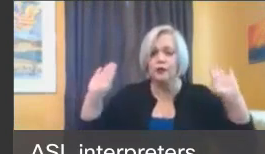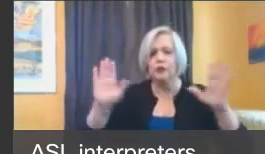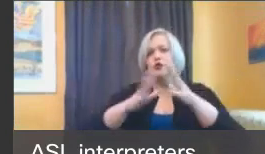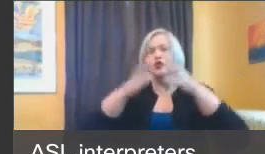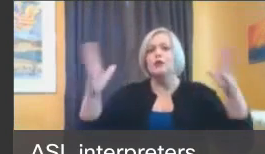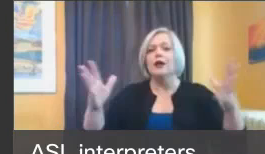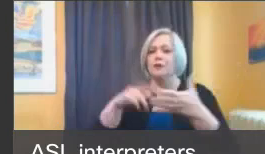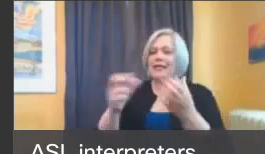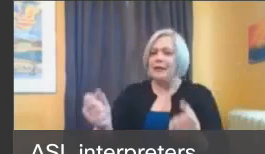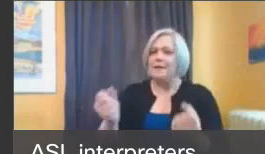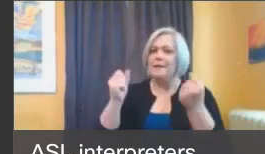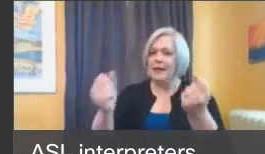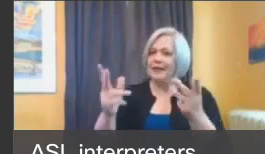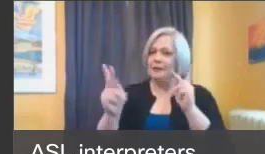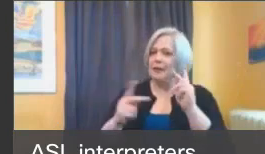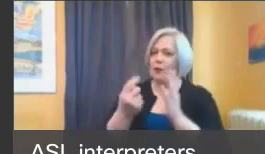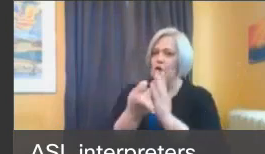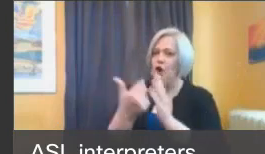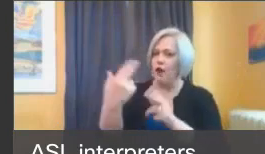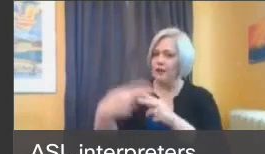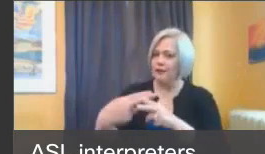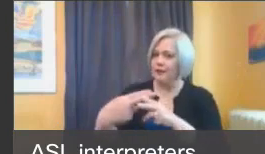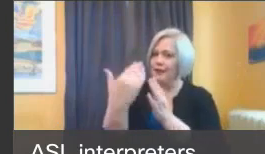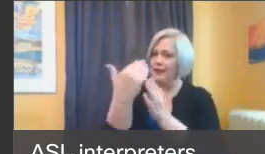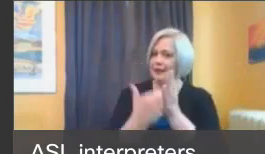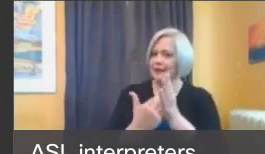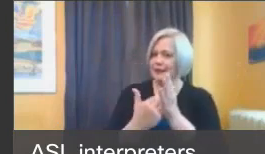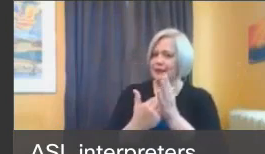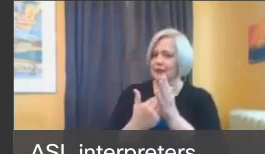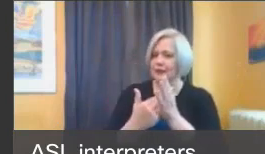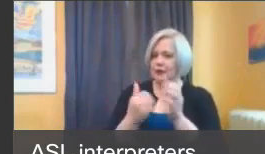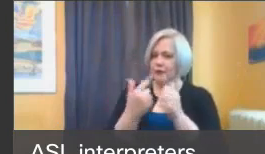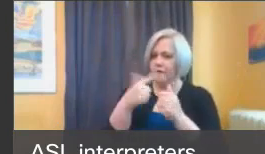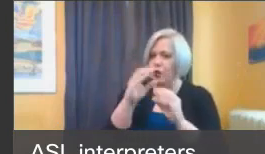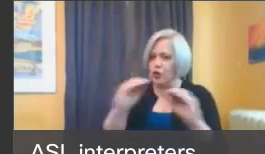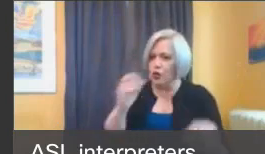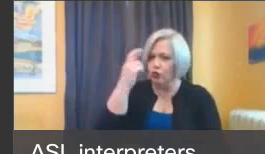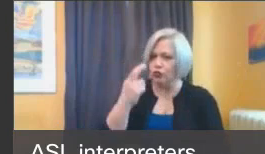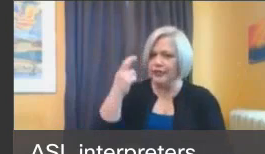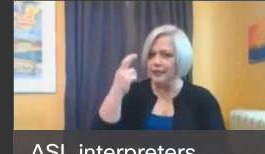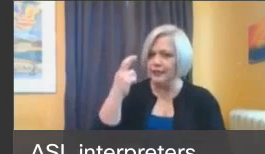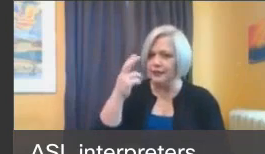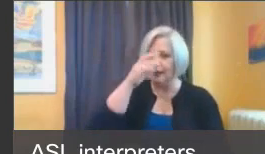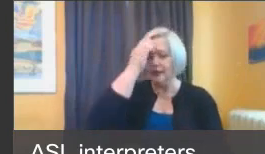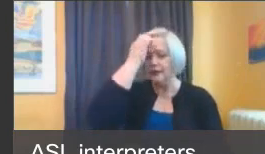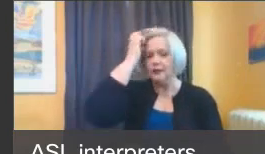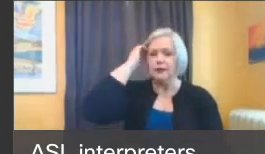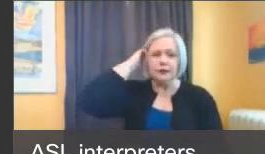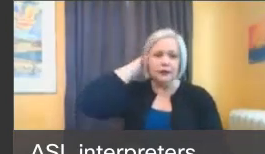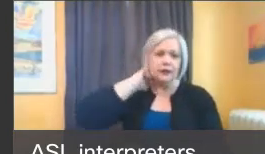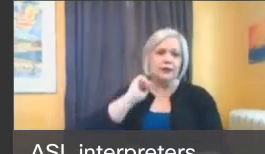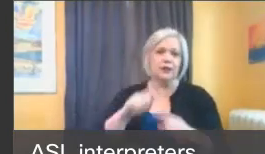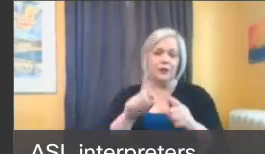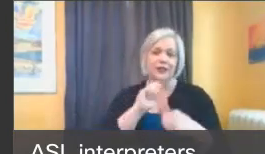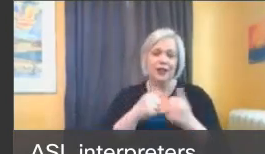color being purged from the list erroneously, right? So there's just instances in which you know, the states engage in this name match,